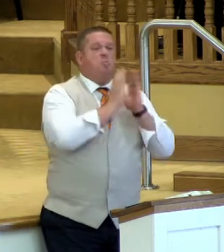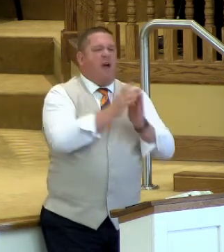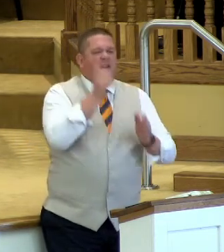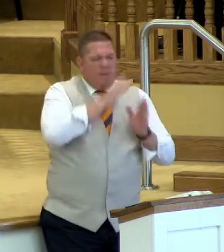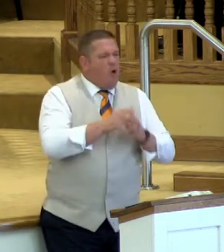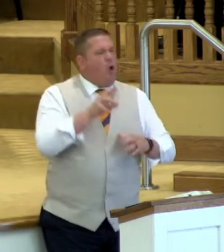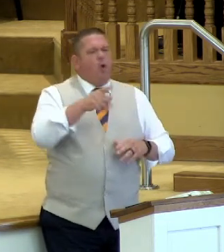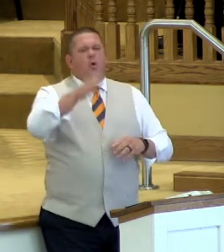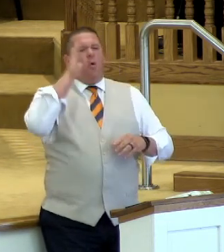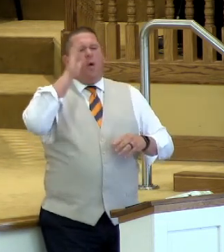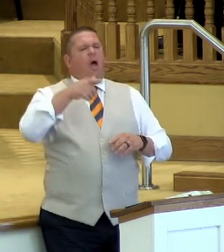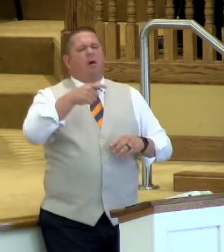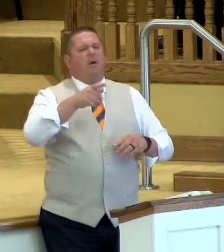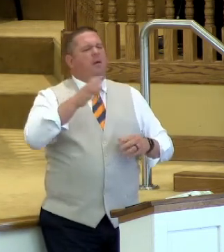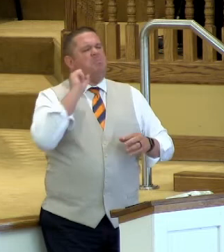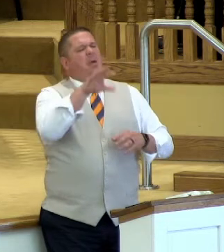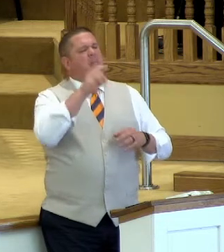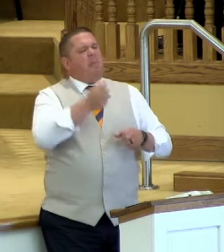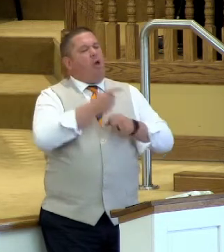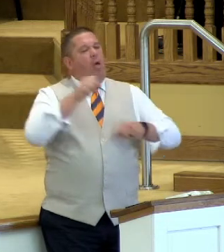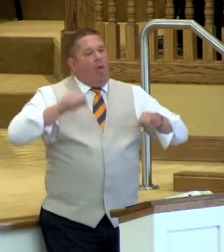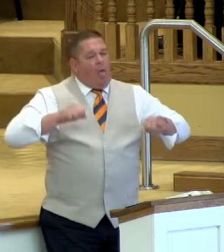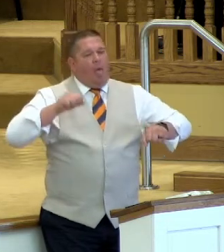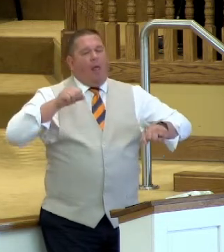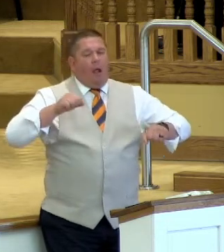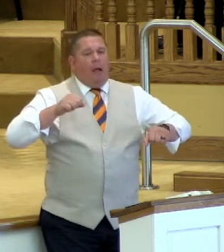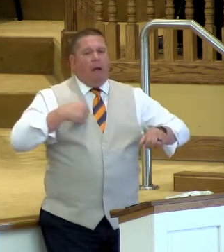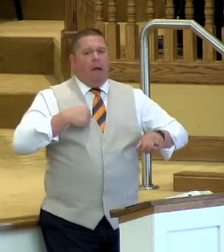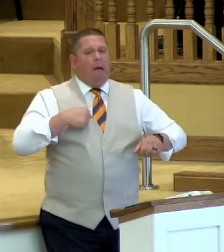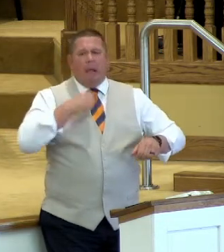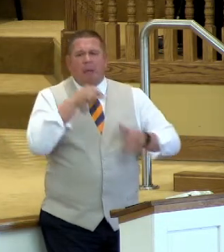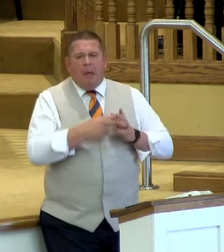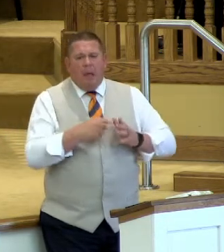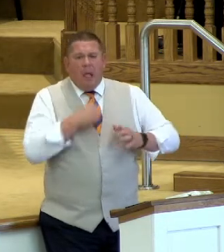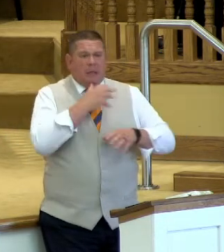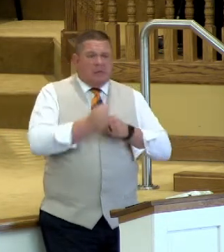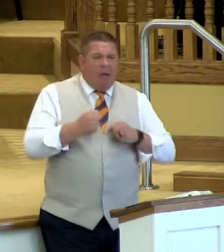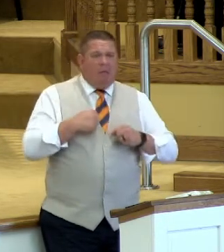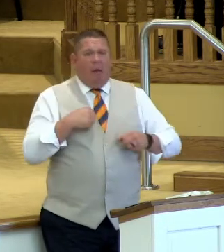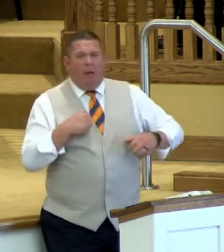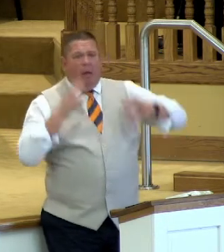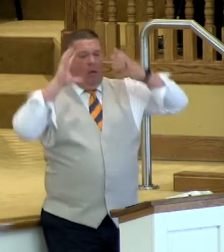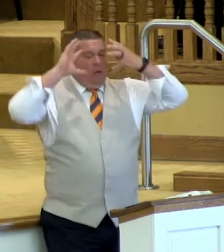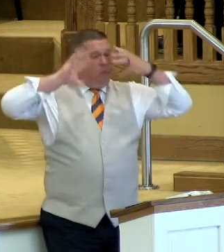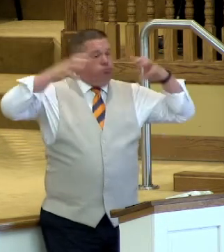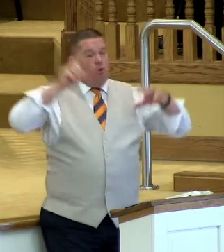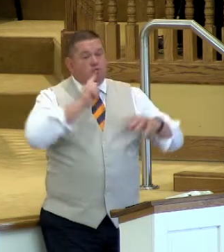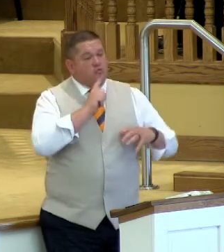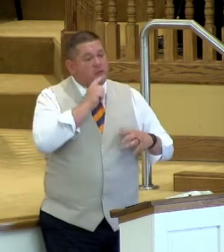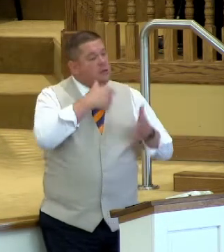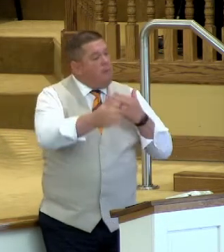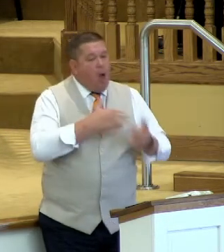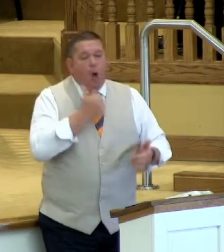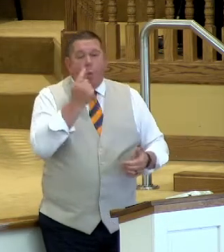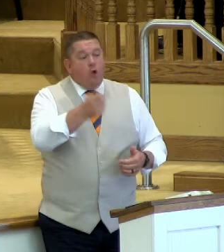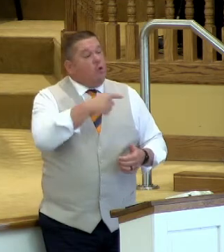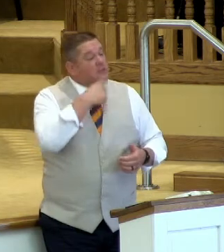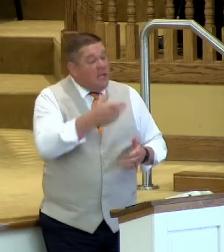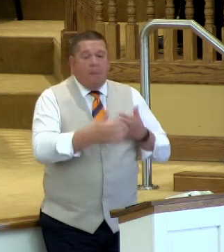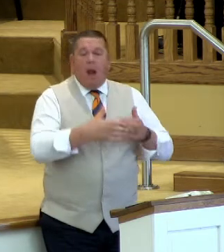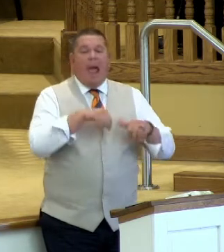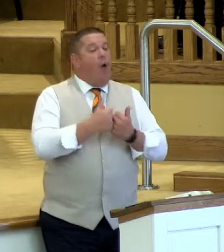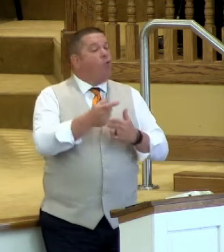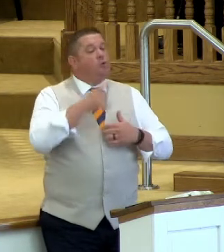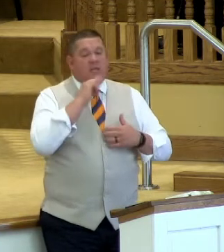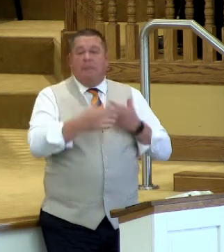prayed a fake prayer and you just muttered words, or you didn't mean it. You were too young when you did it. But let me tell you right now, the truth is, it doesn't matter what you said. It doesn't